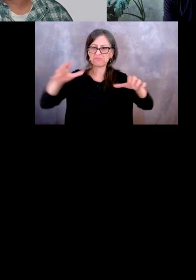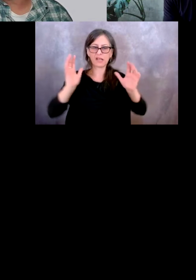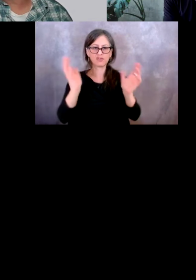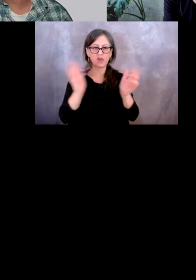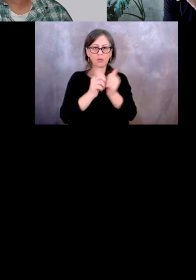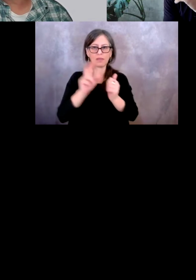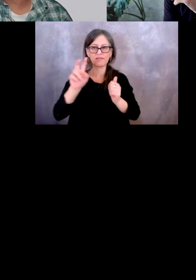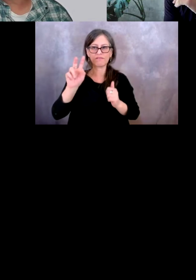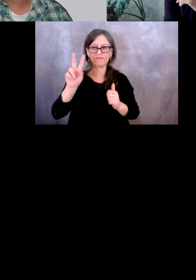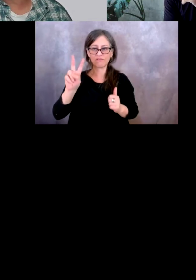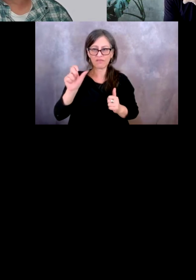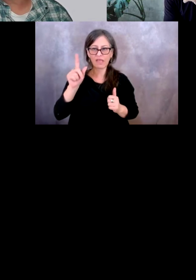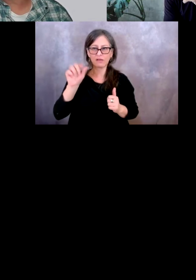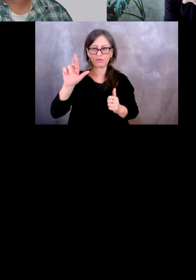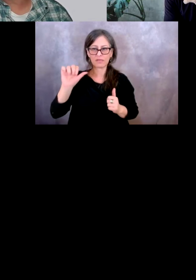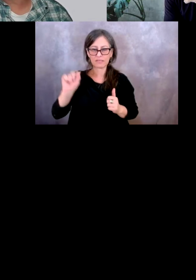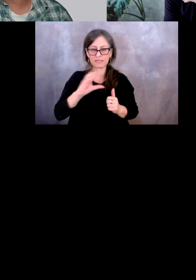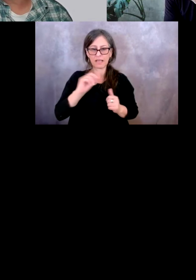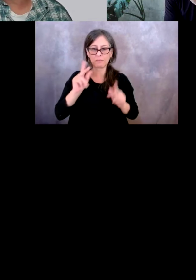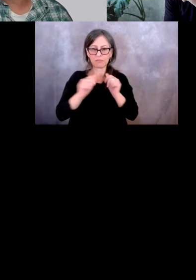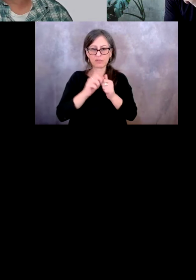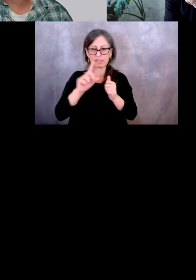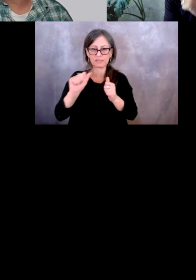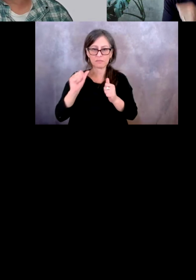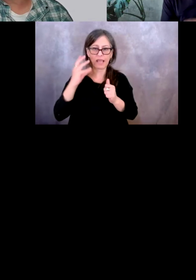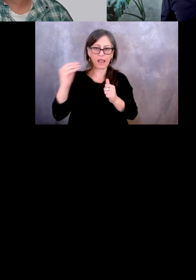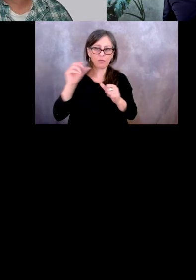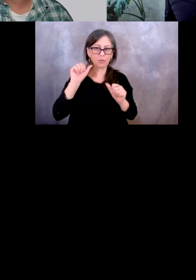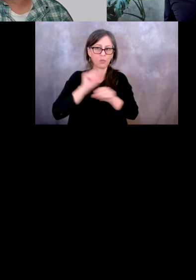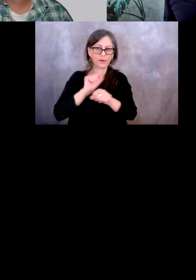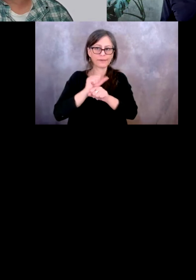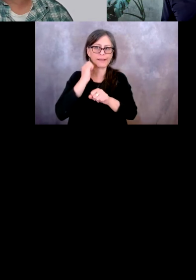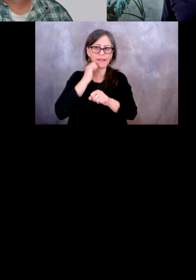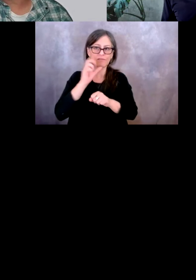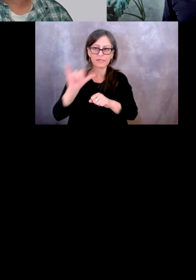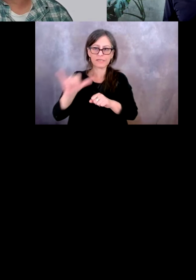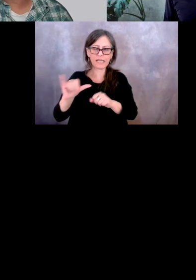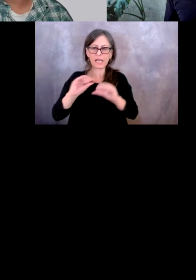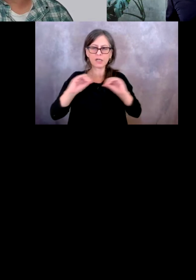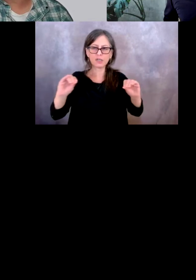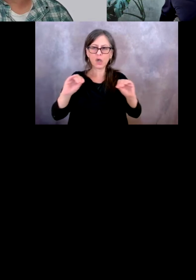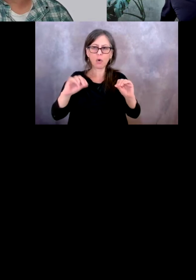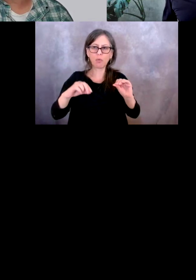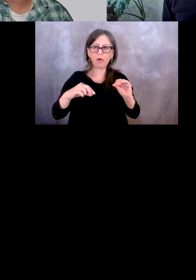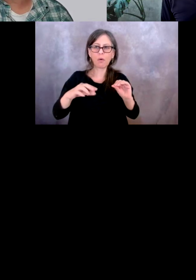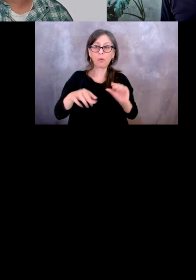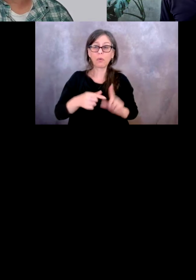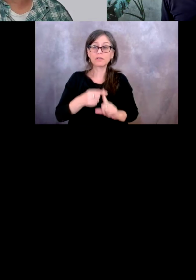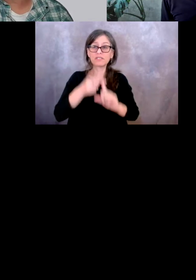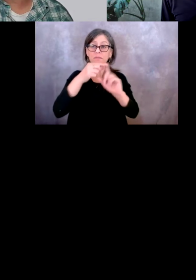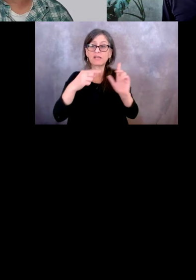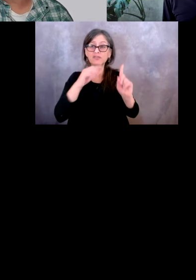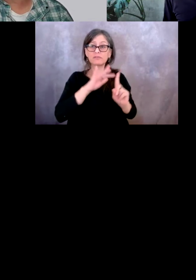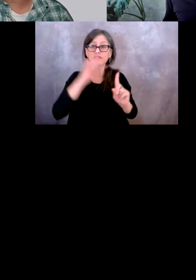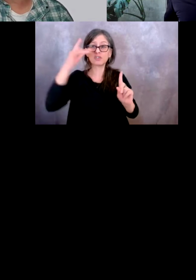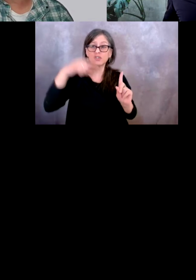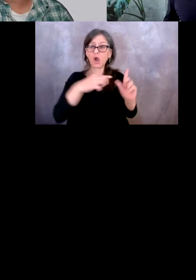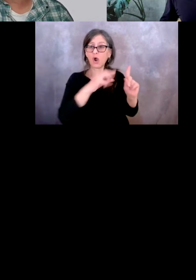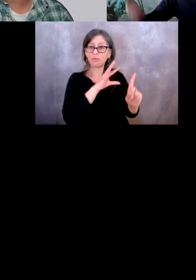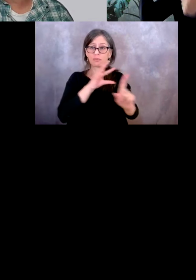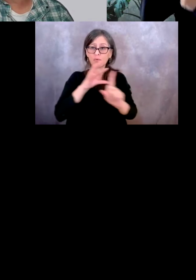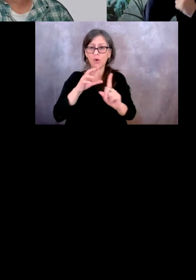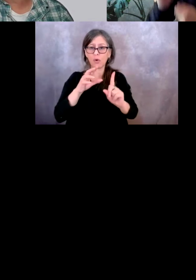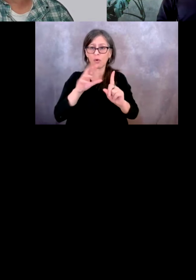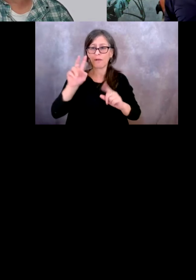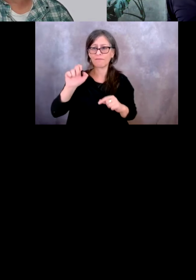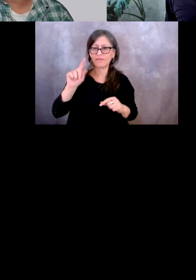veterans and people with disabilities that are out there every day making it happen. There was no tokenism of like, showing a guy, veteran with one